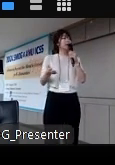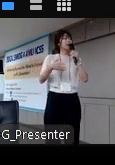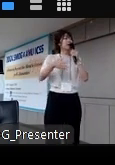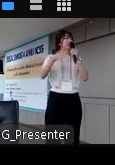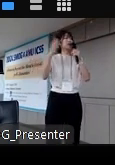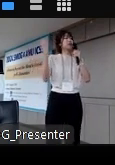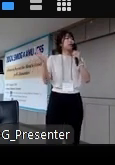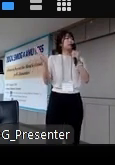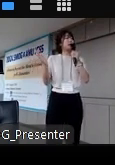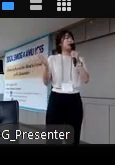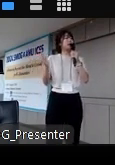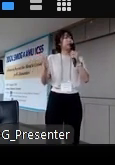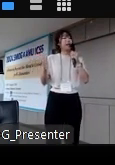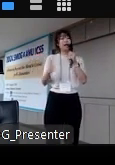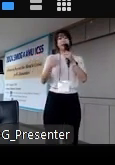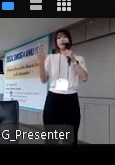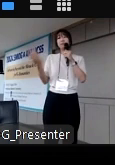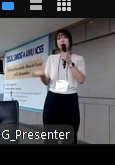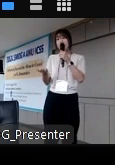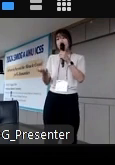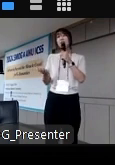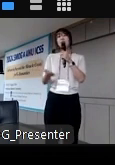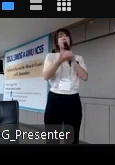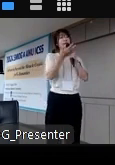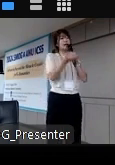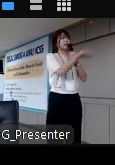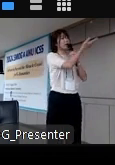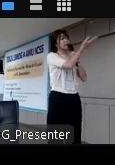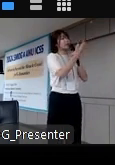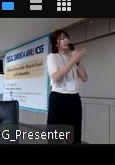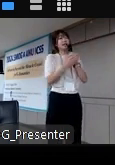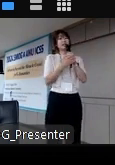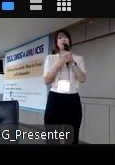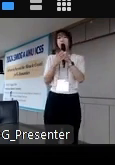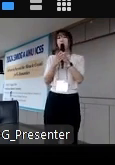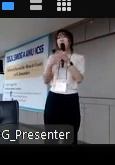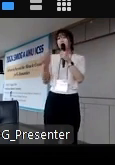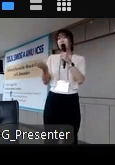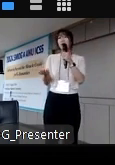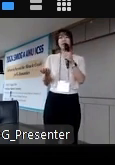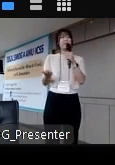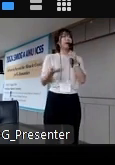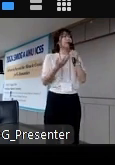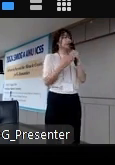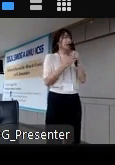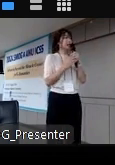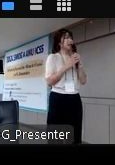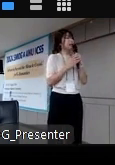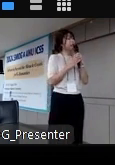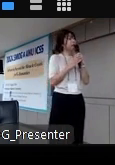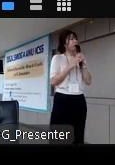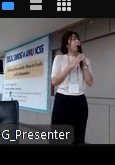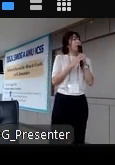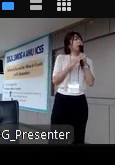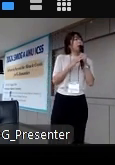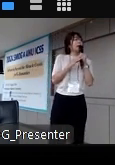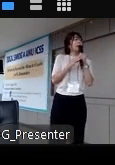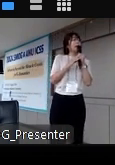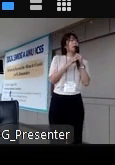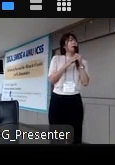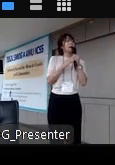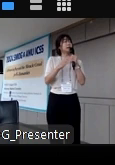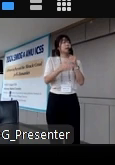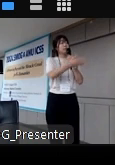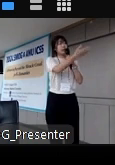club, the music is on and dance, then it's obvious that it's the boy that we're talking about who's dancing. In